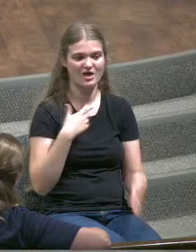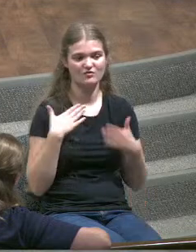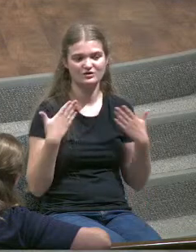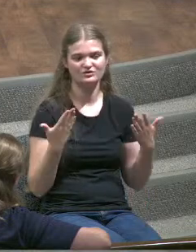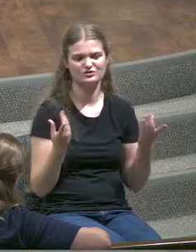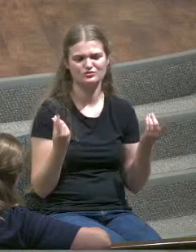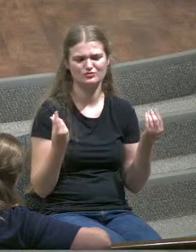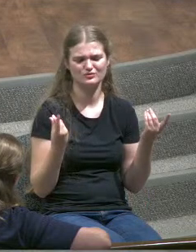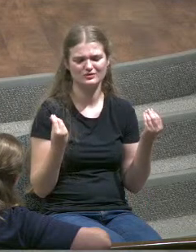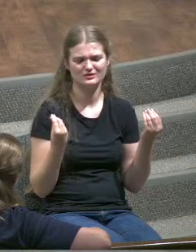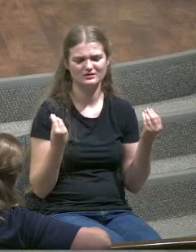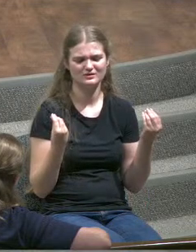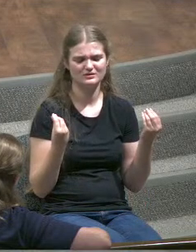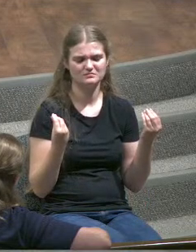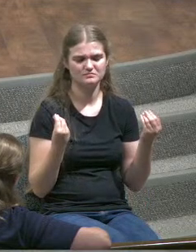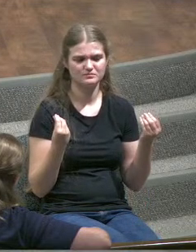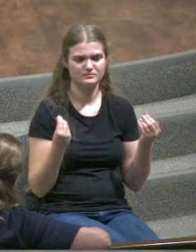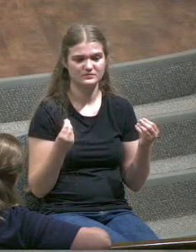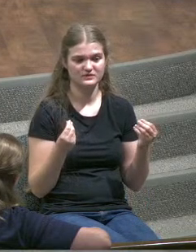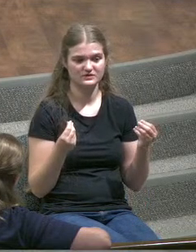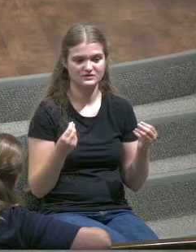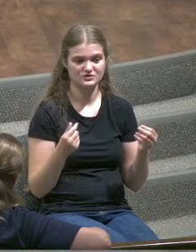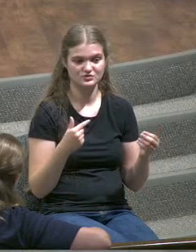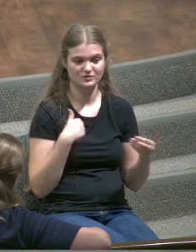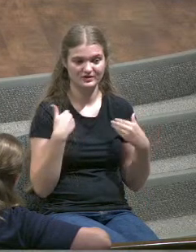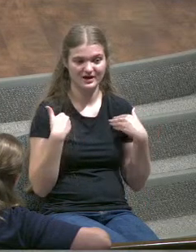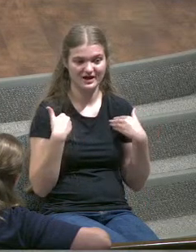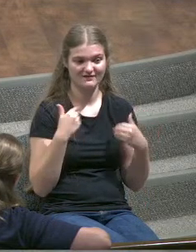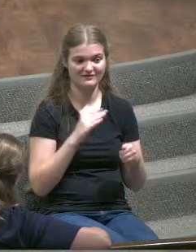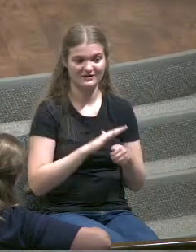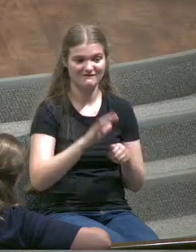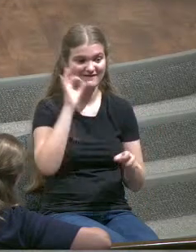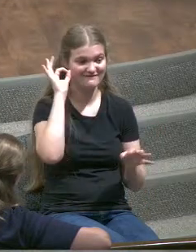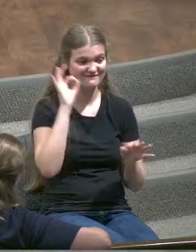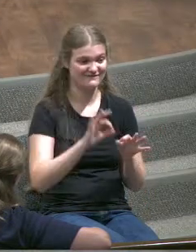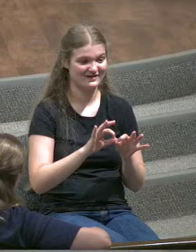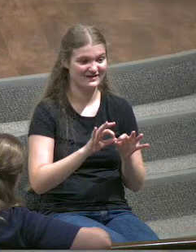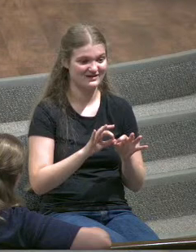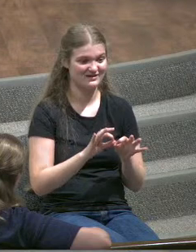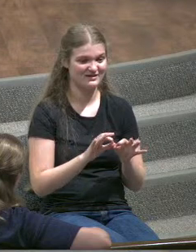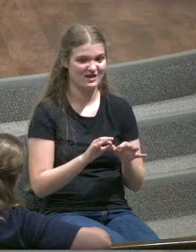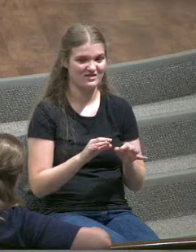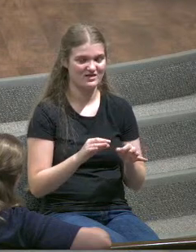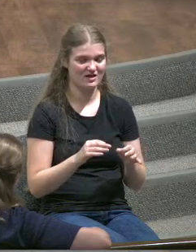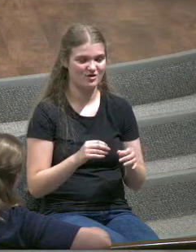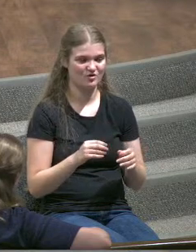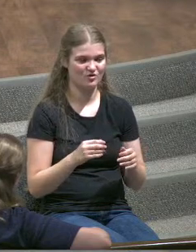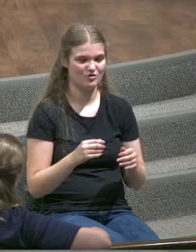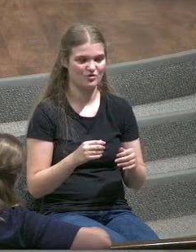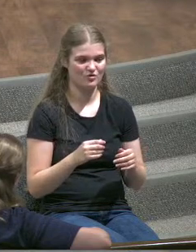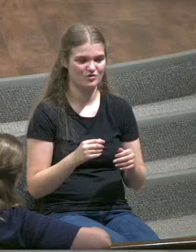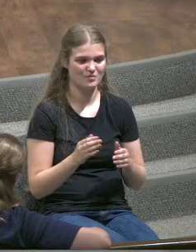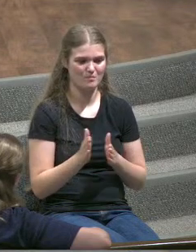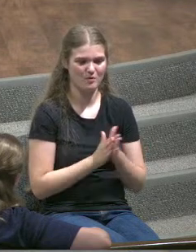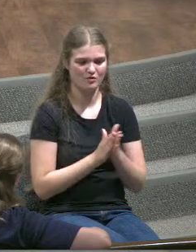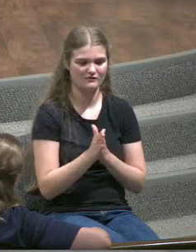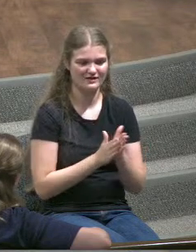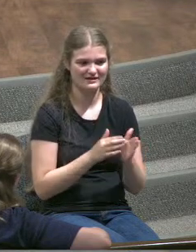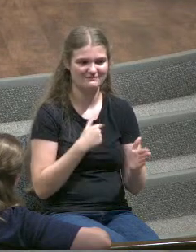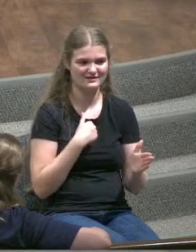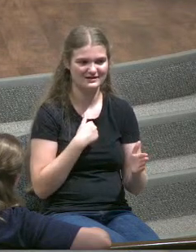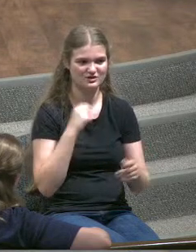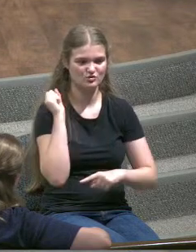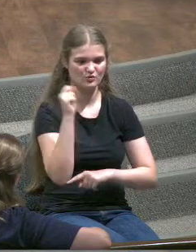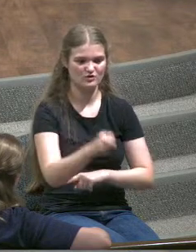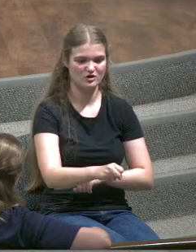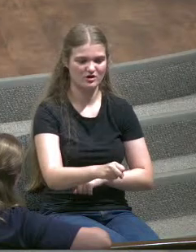much faith do I have that will drive me to overcome those obstacles?